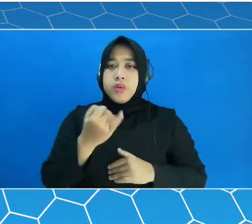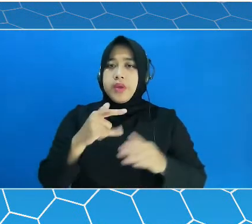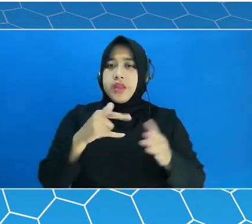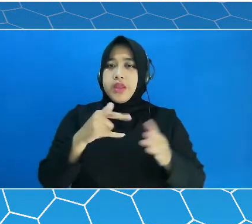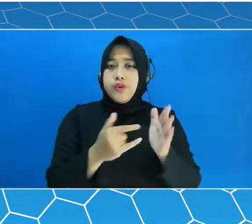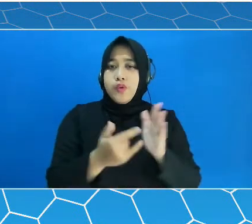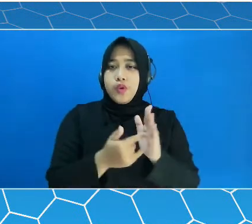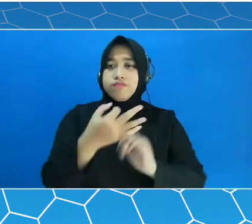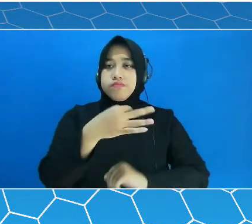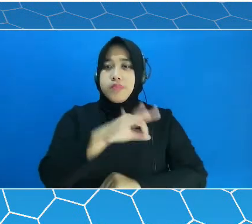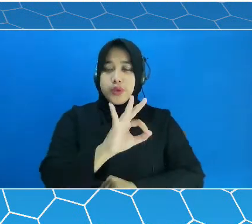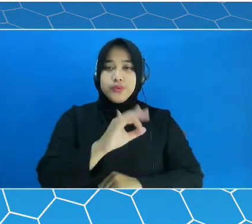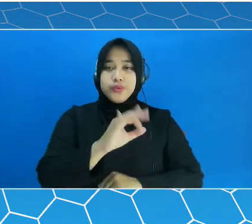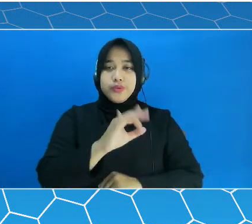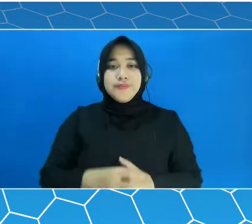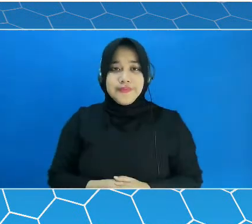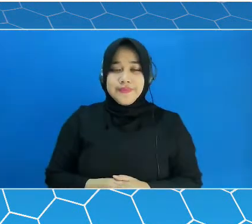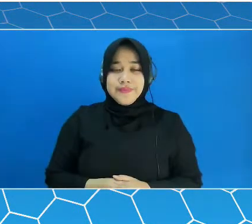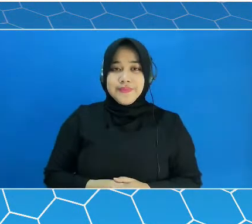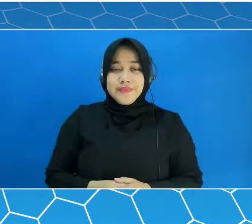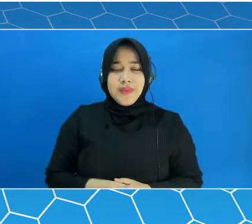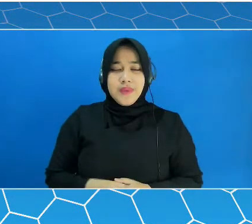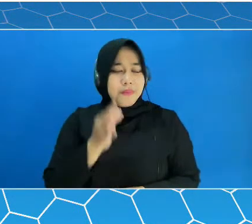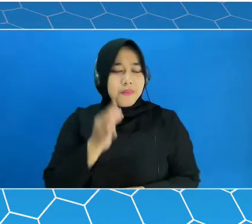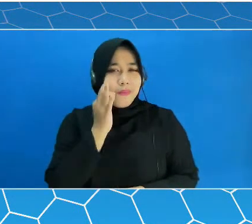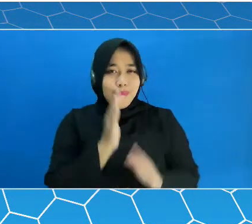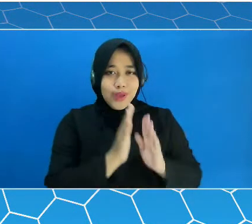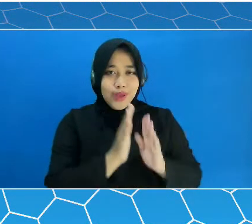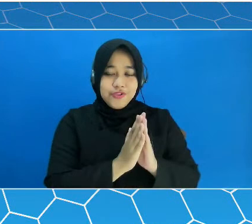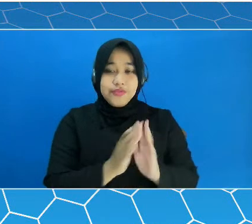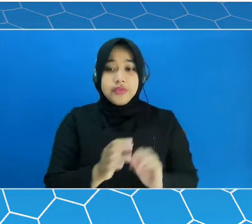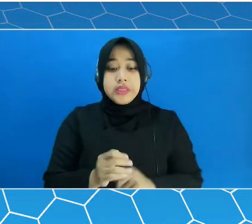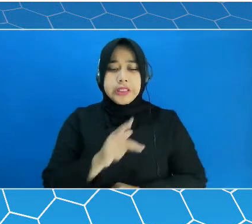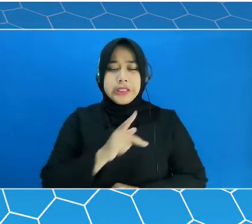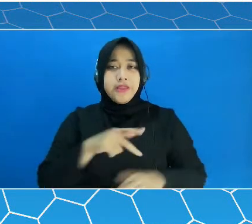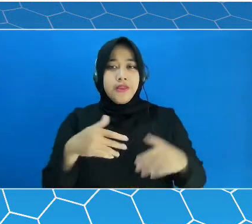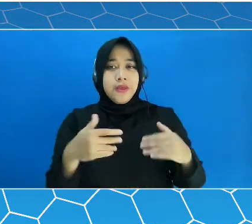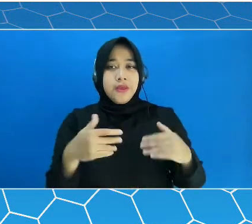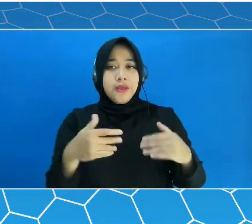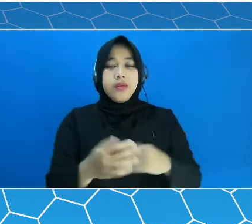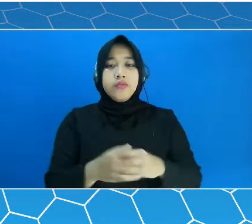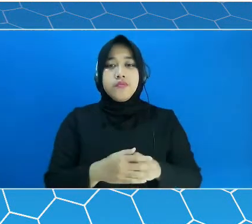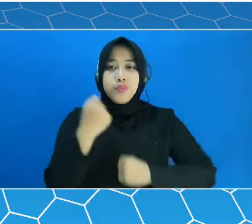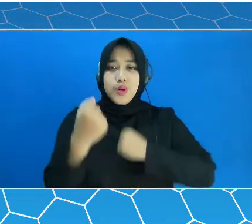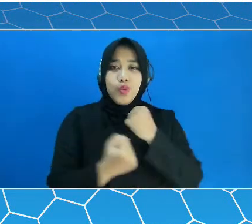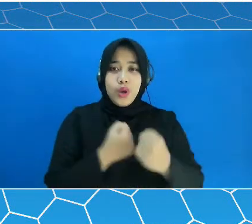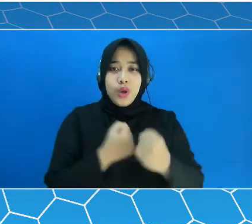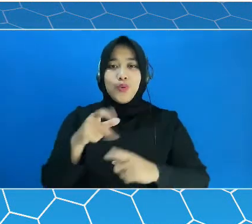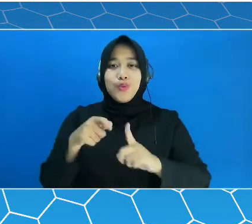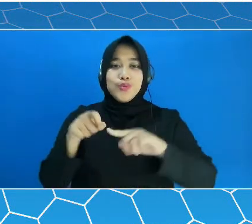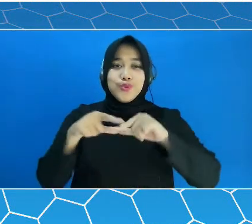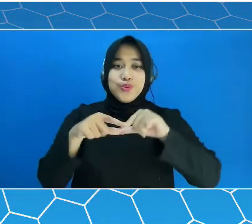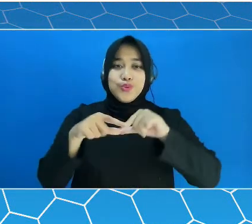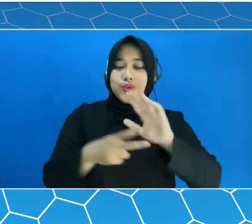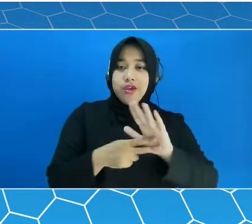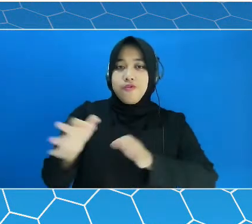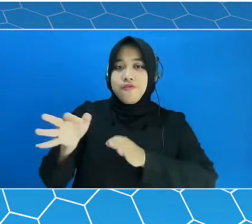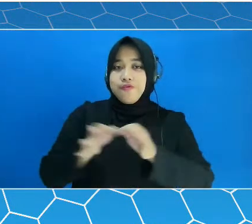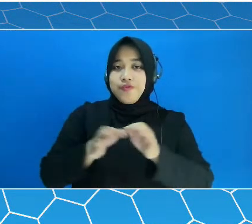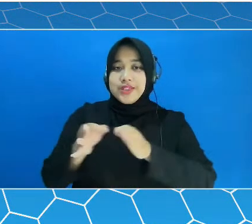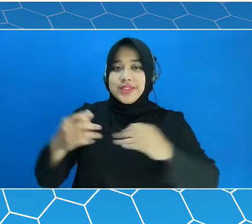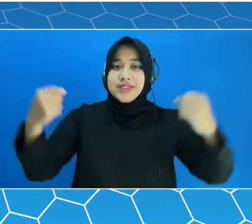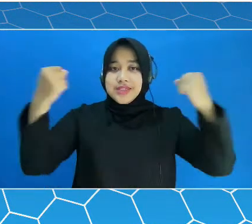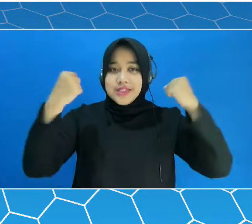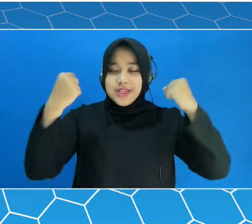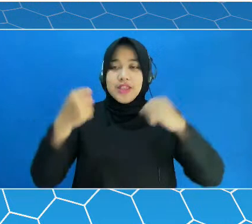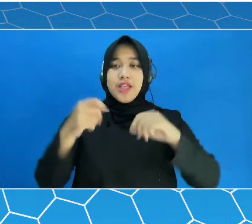the public patient to the private facilities, and the cost of the medical bill has been borne by the government. I think that's a very good initiative